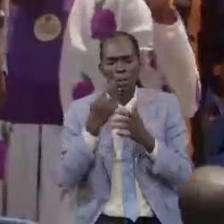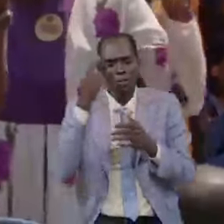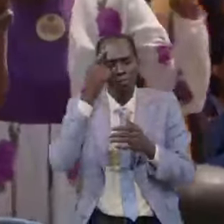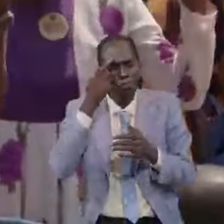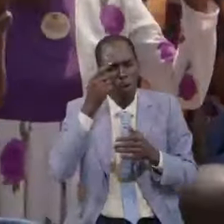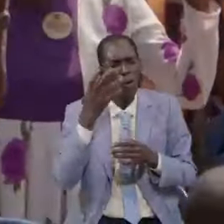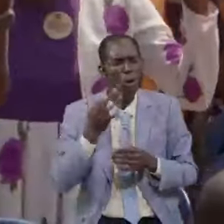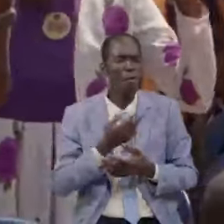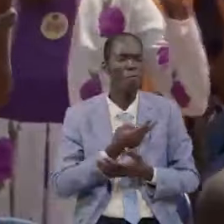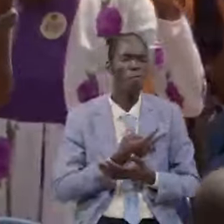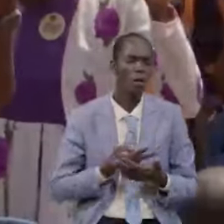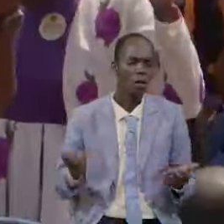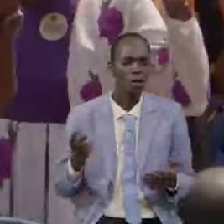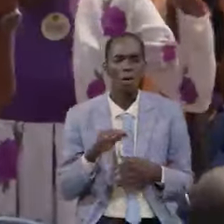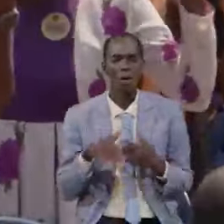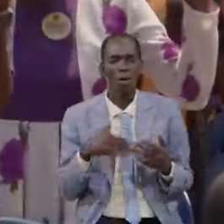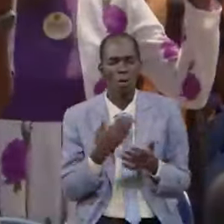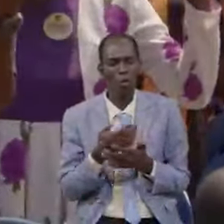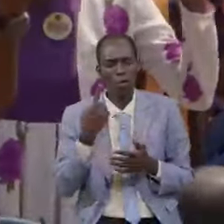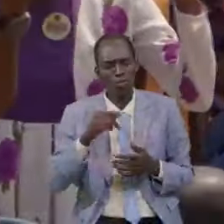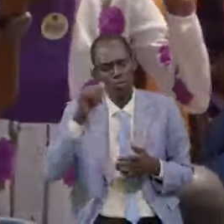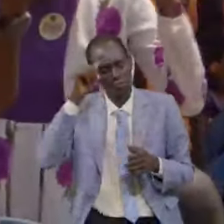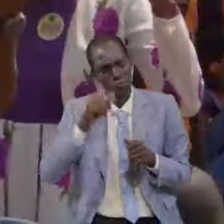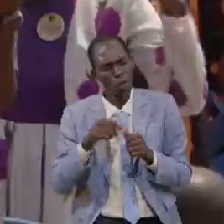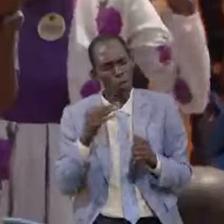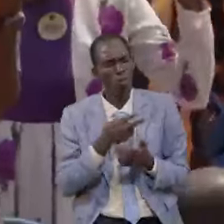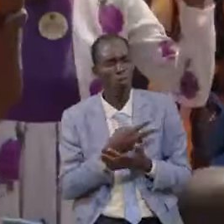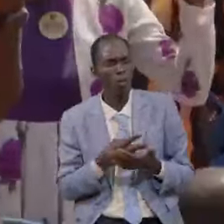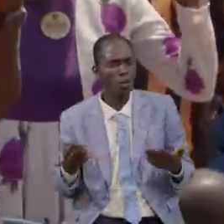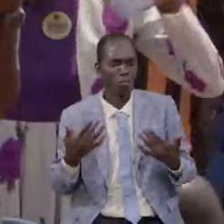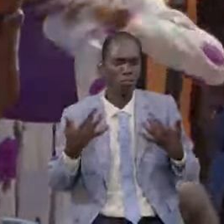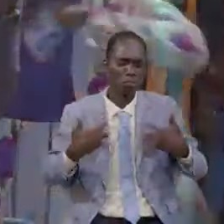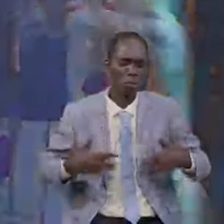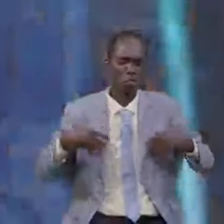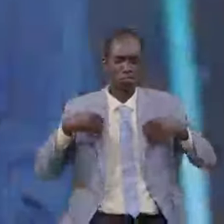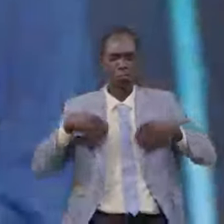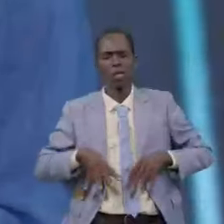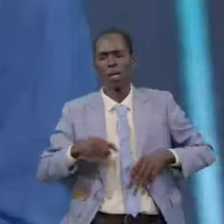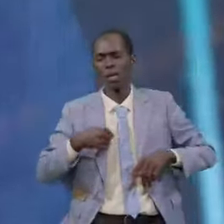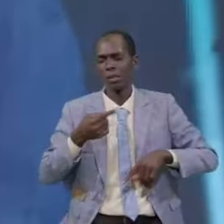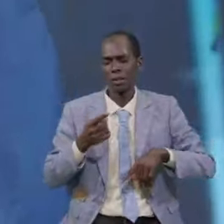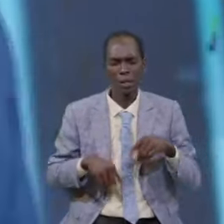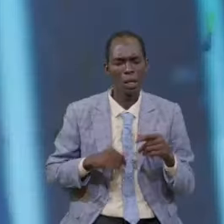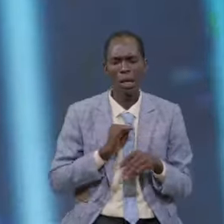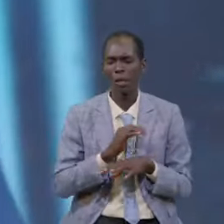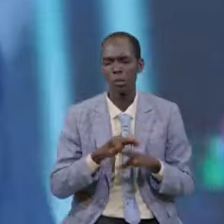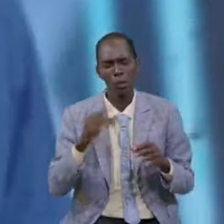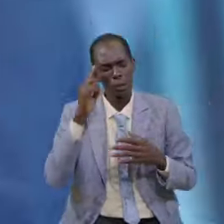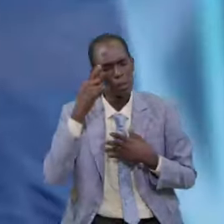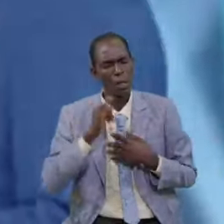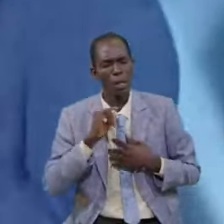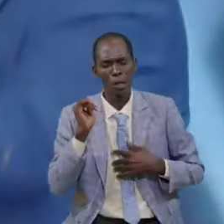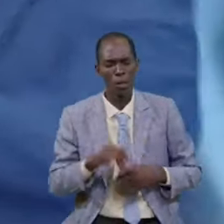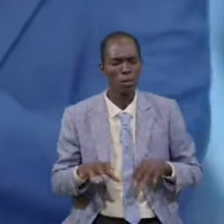failure, all the dejection, discouragement, I cannot, I must not, I don't think I can do that, I'm always, you know,